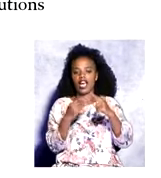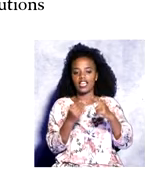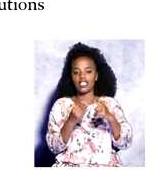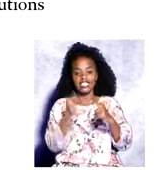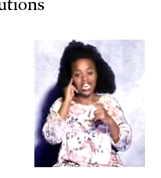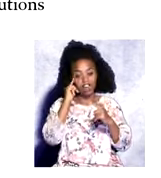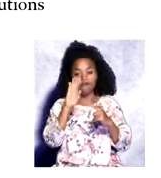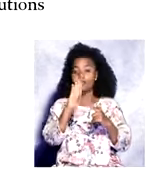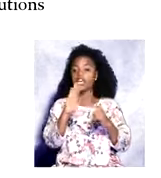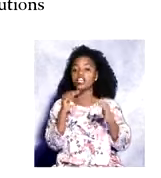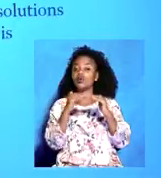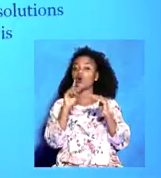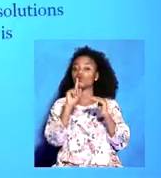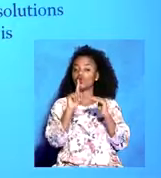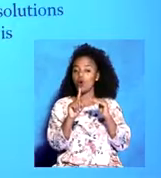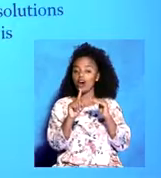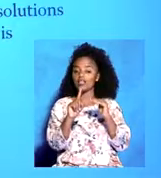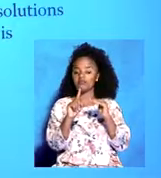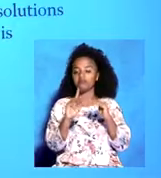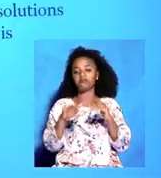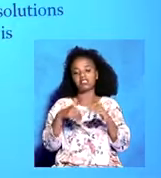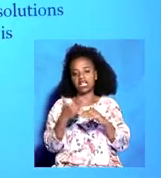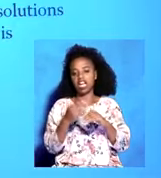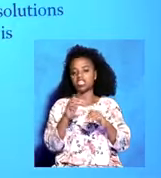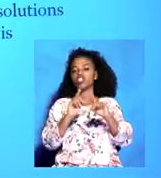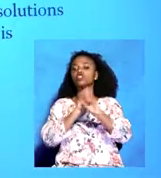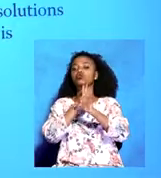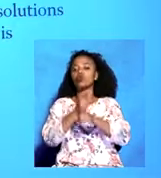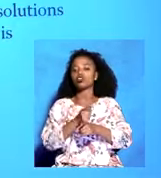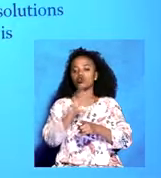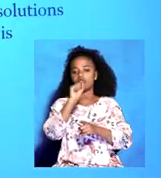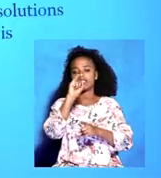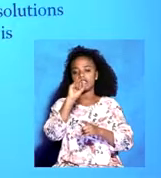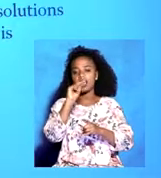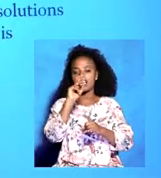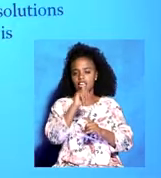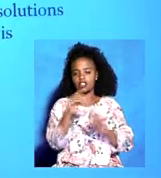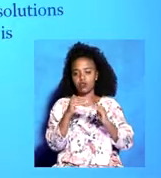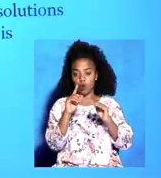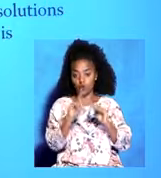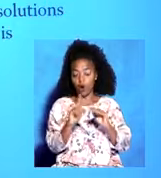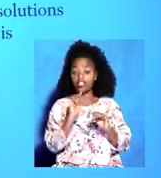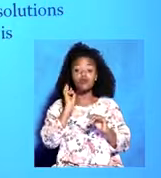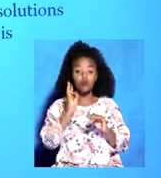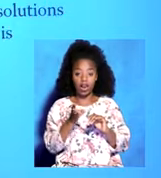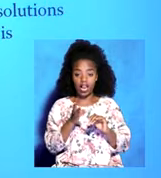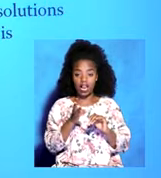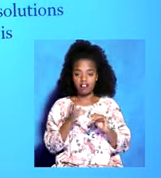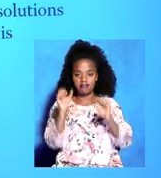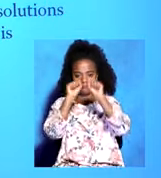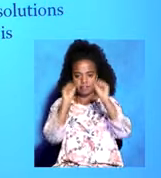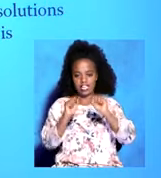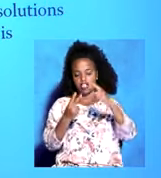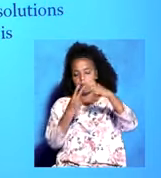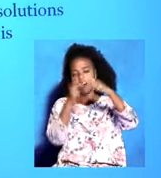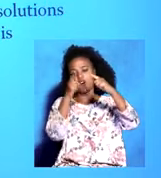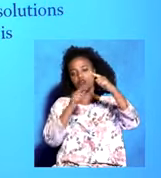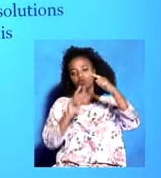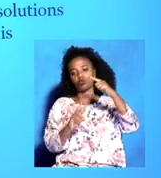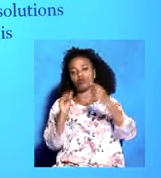is equal to 1, then the solution for sine x equals to 1 will be this pi over 2